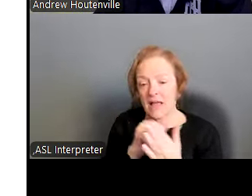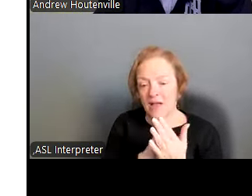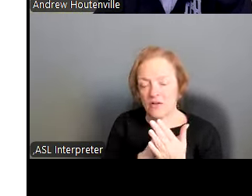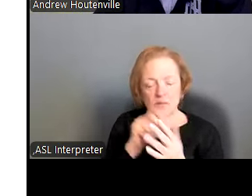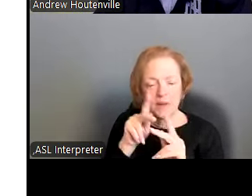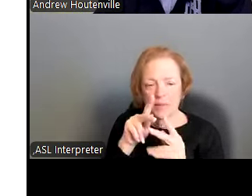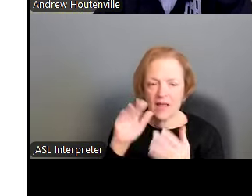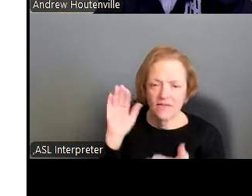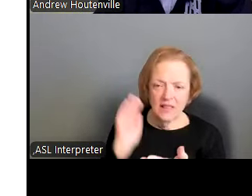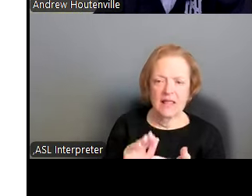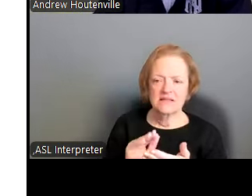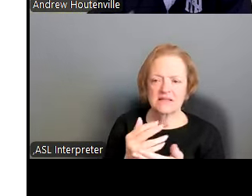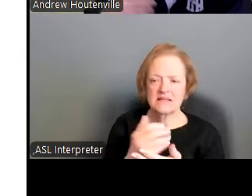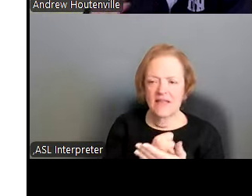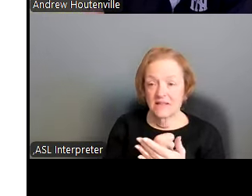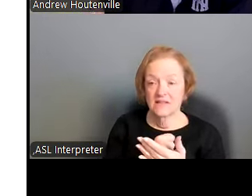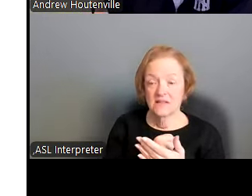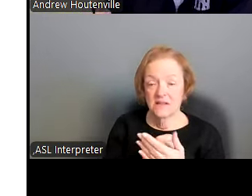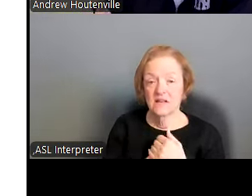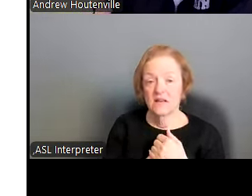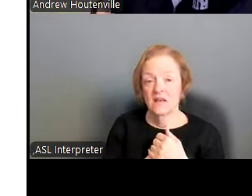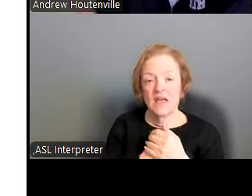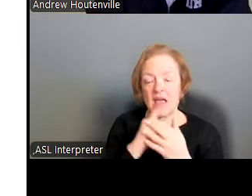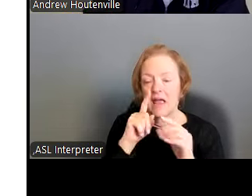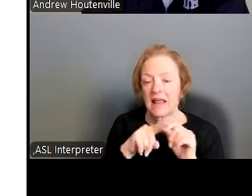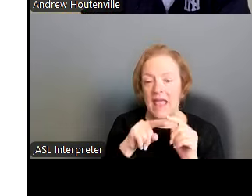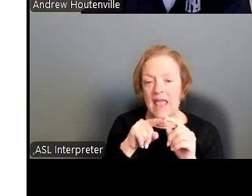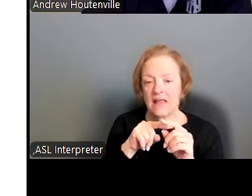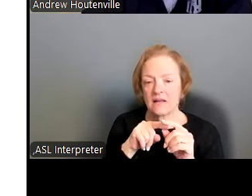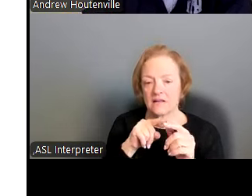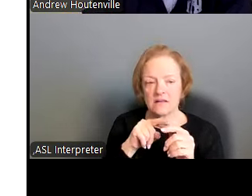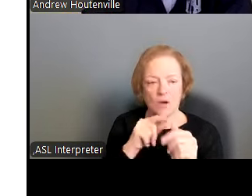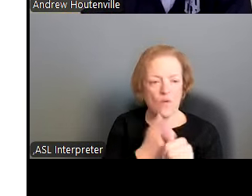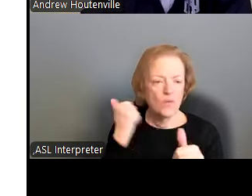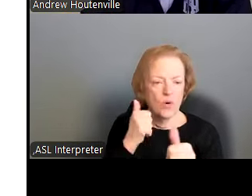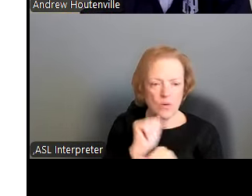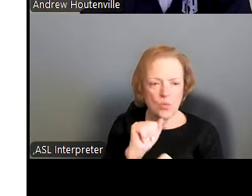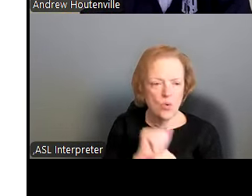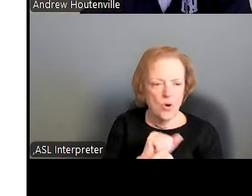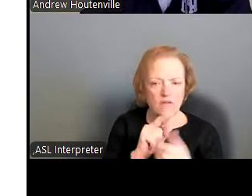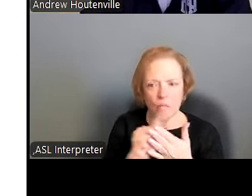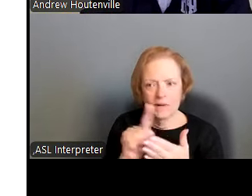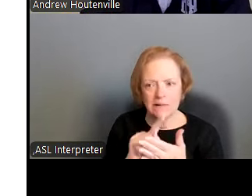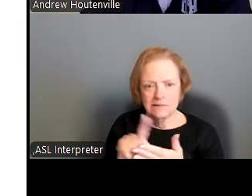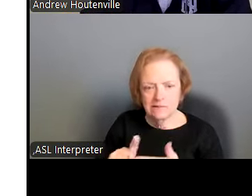less savings and can't necessarily stay out of work for more than 4 weeks. And so